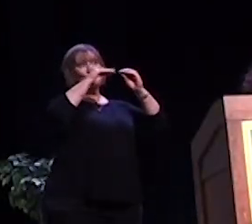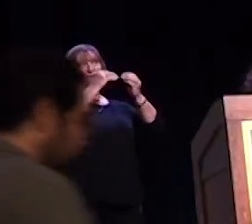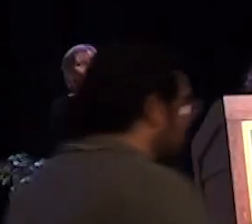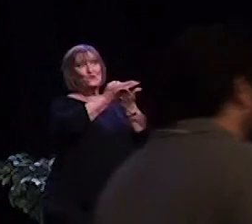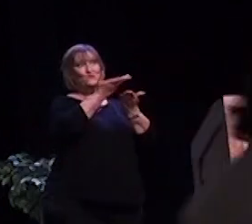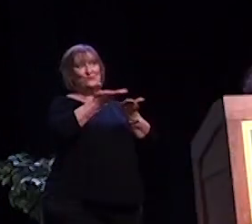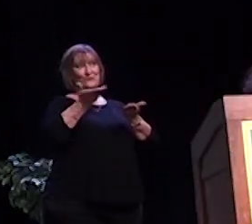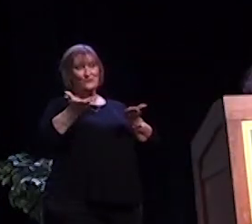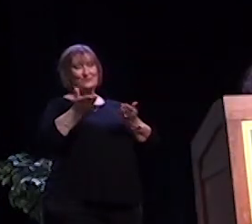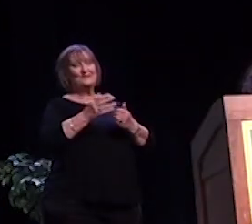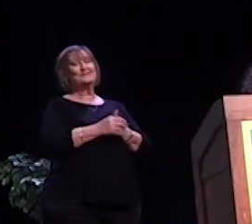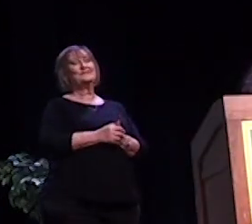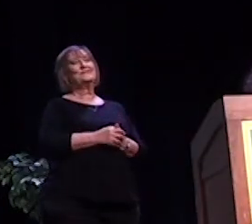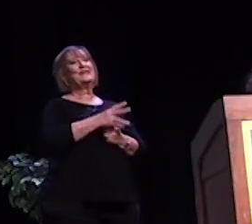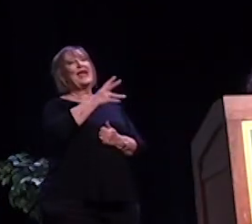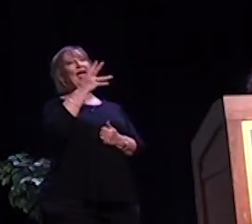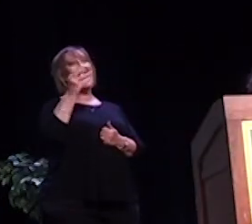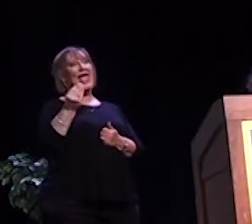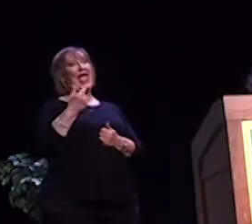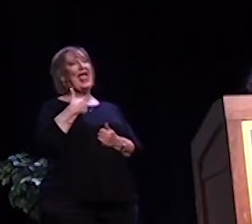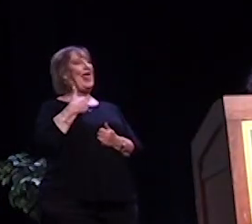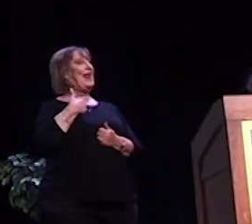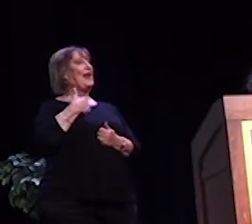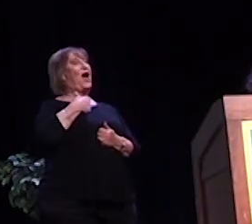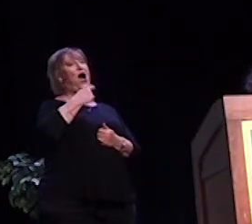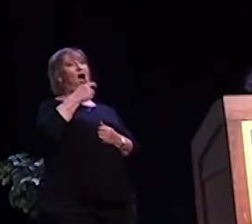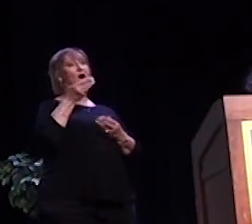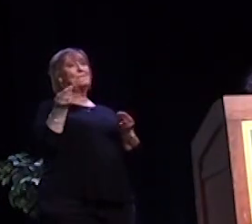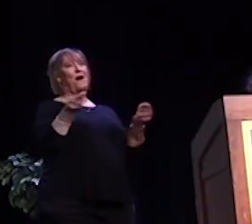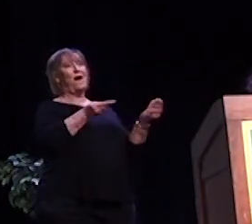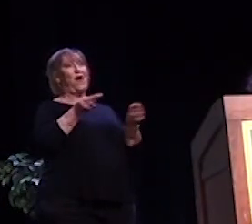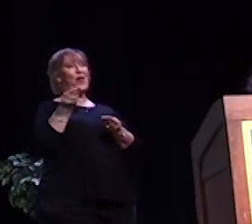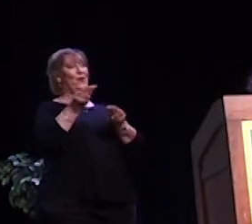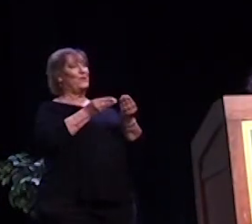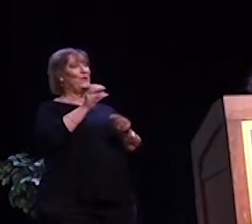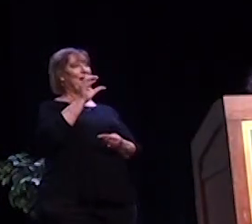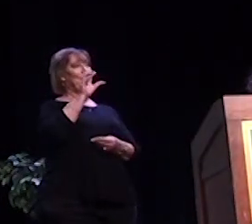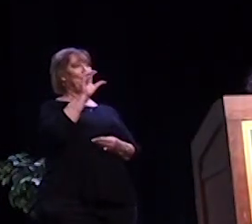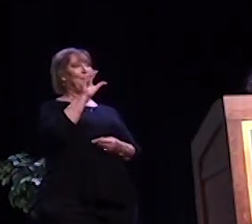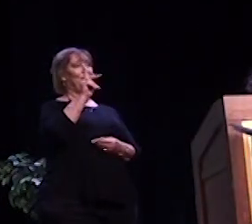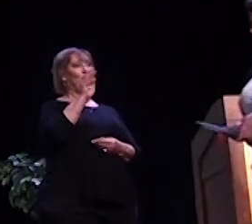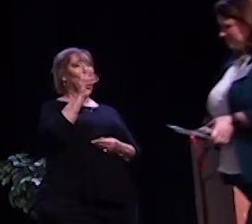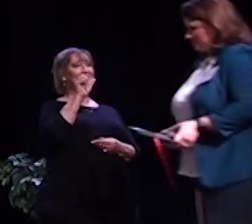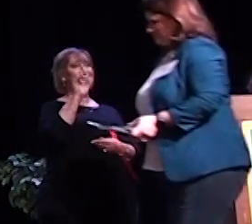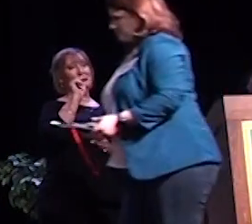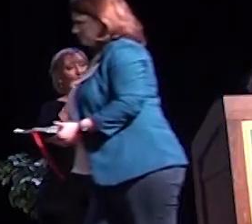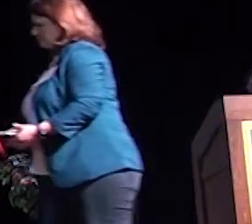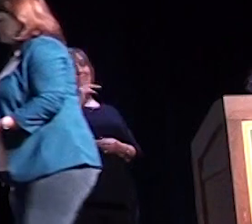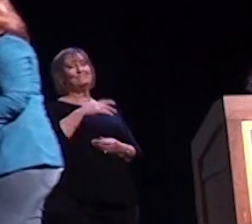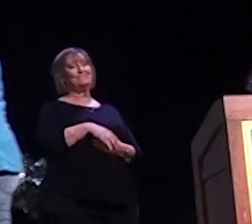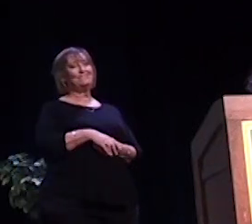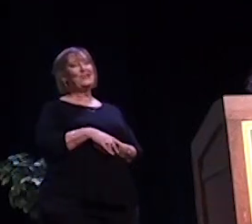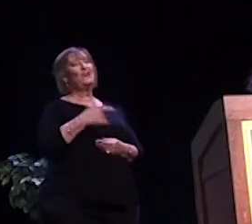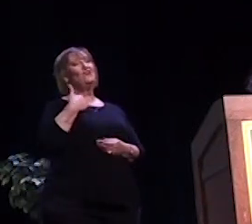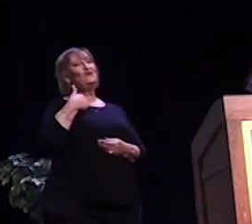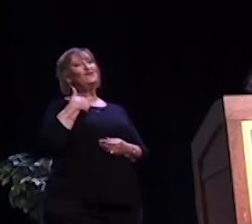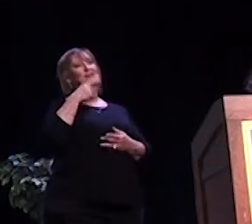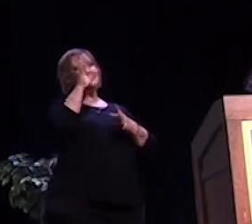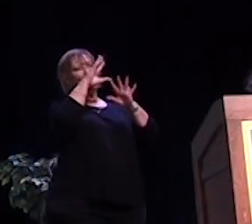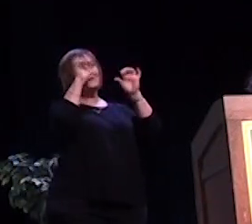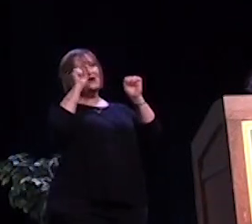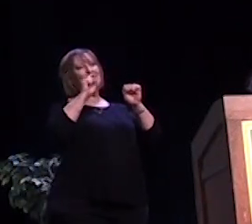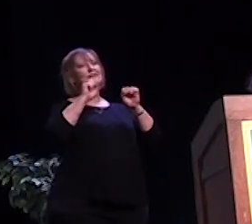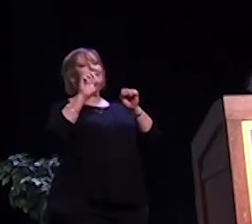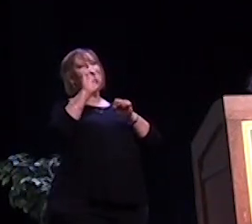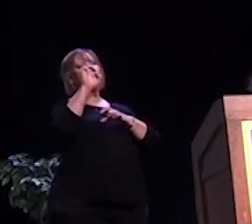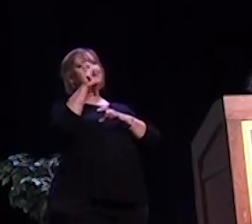And introduce our moderator for panel number two, Kristen Davila. Kristen Davila is the president and executive director of